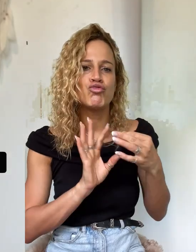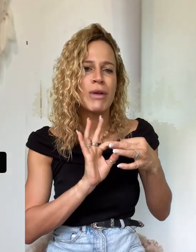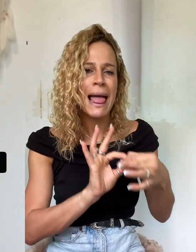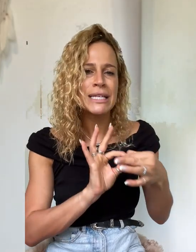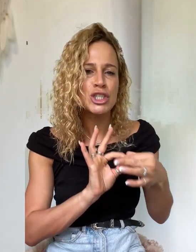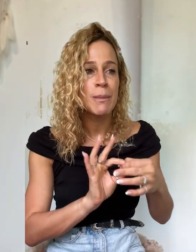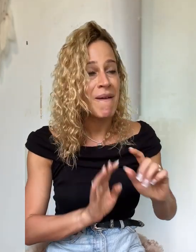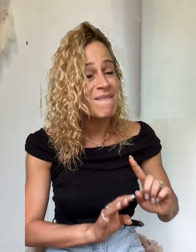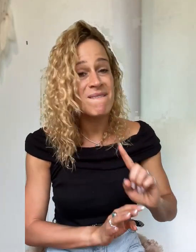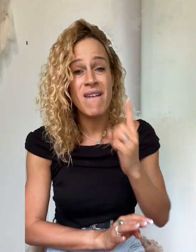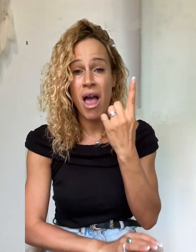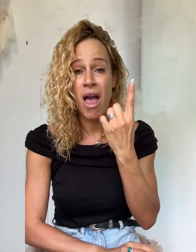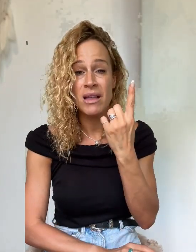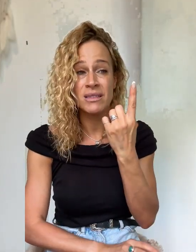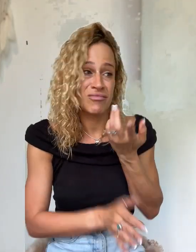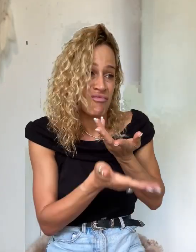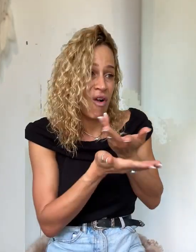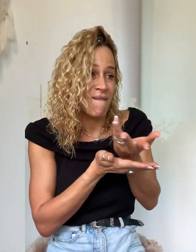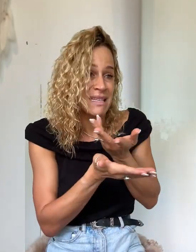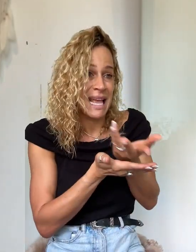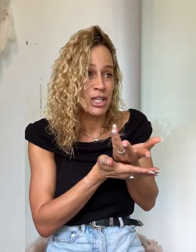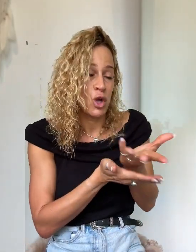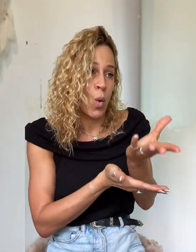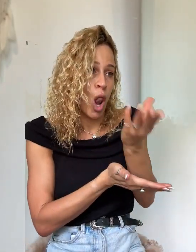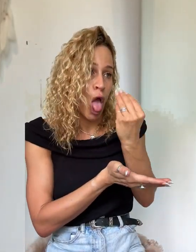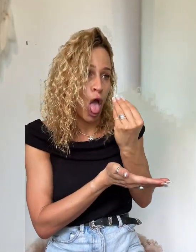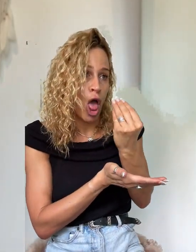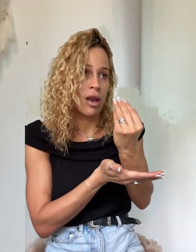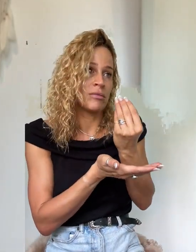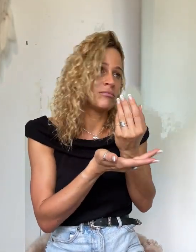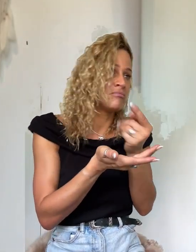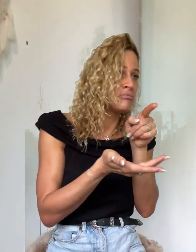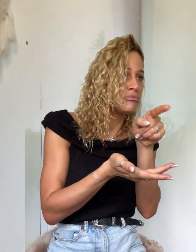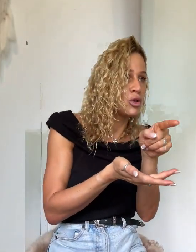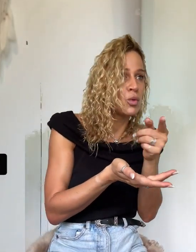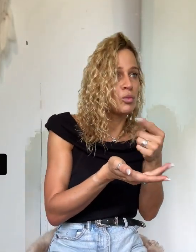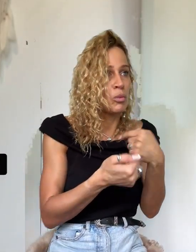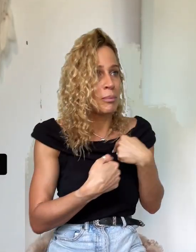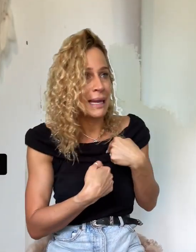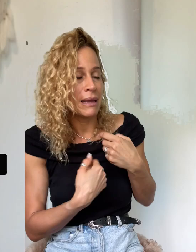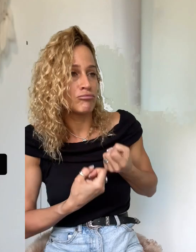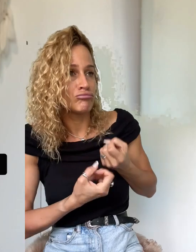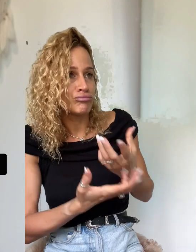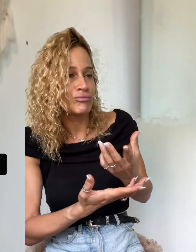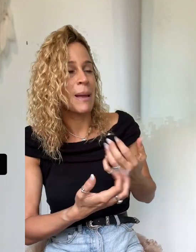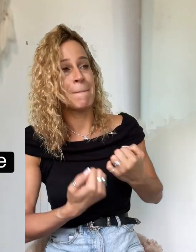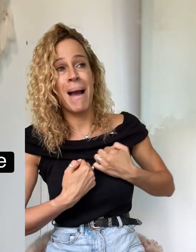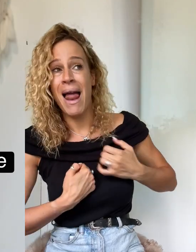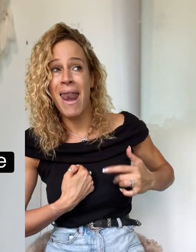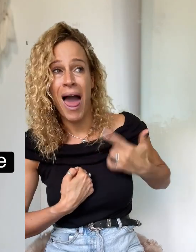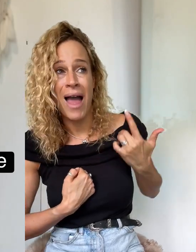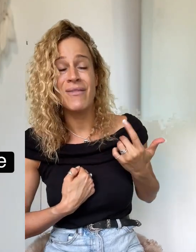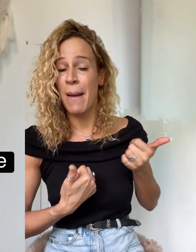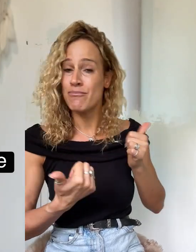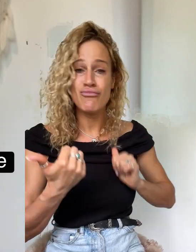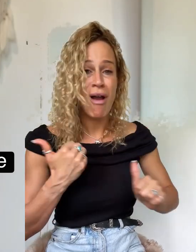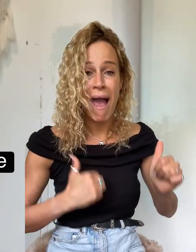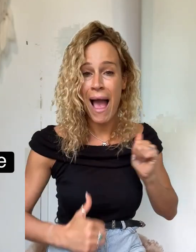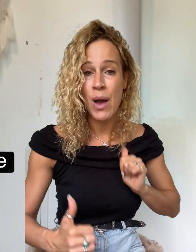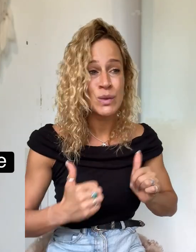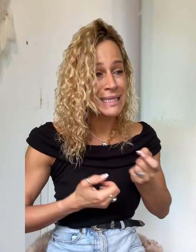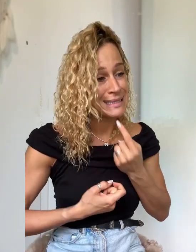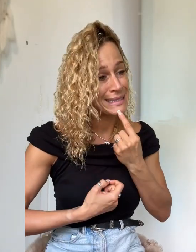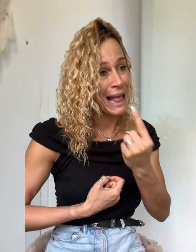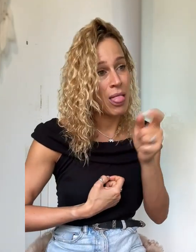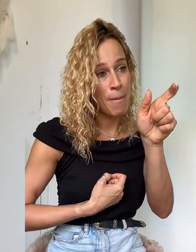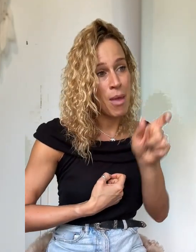relationships with people, one of the first things we kind of learn about is just how much I love my life and how proud I am to